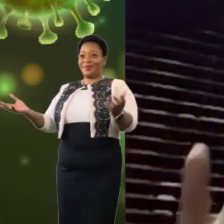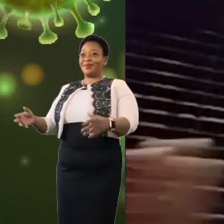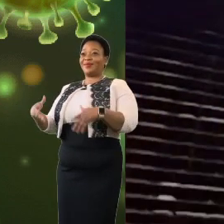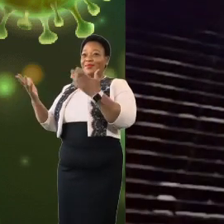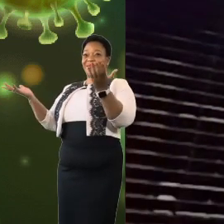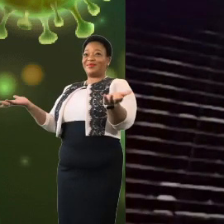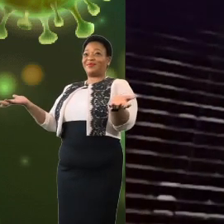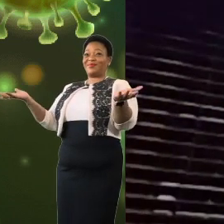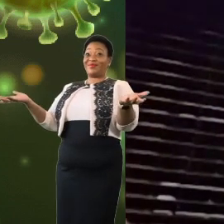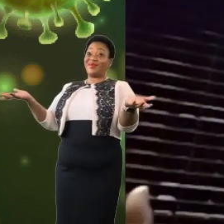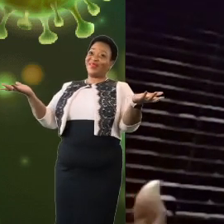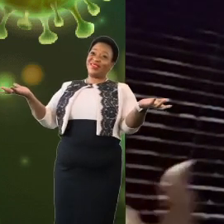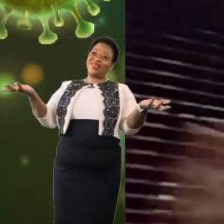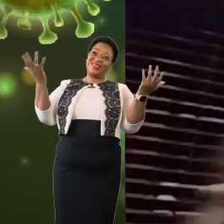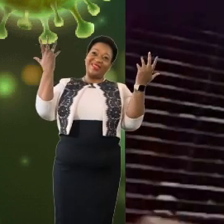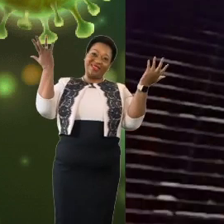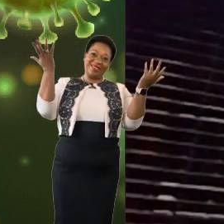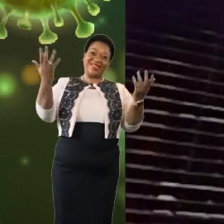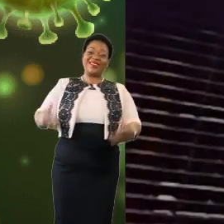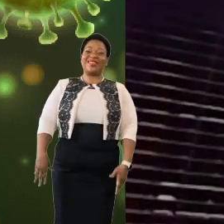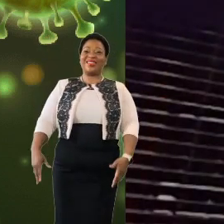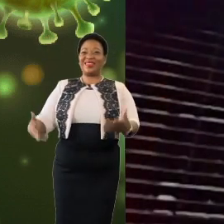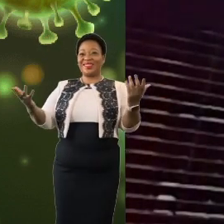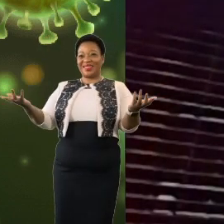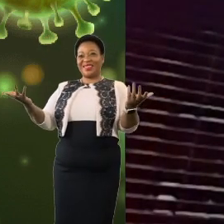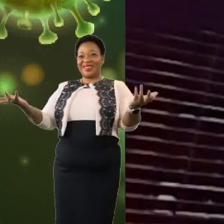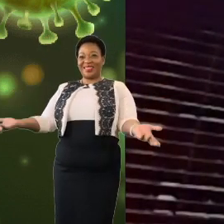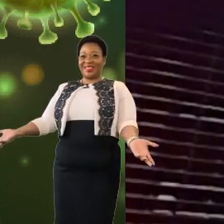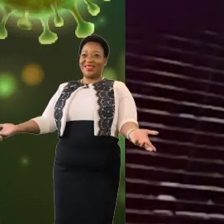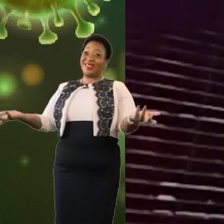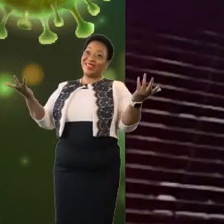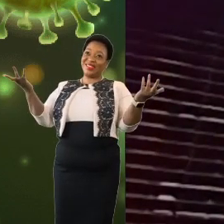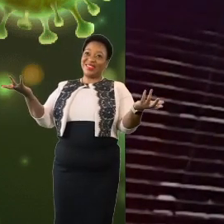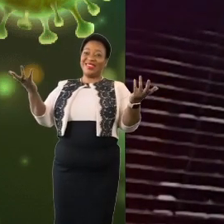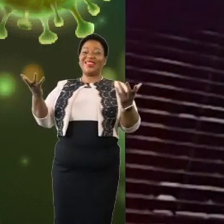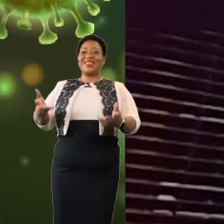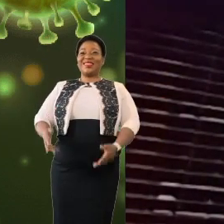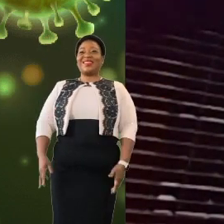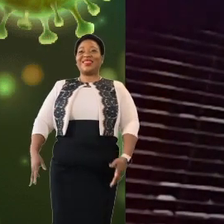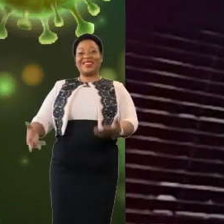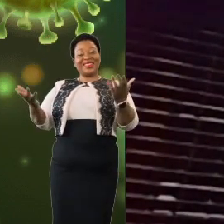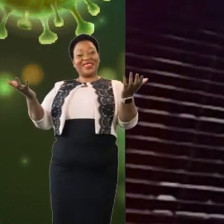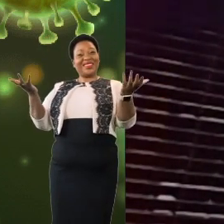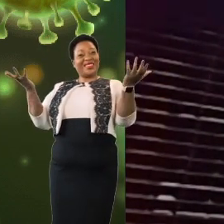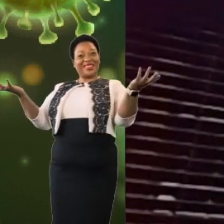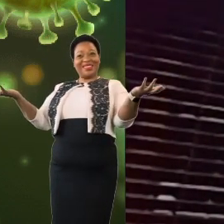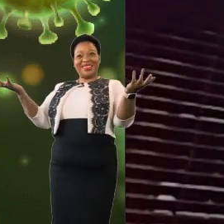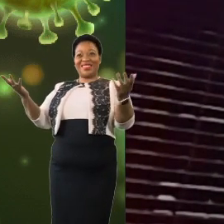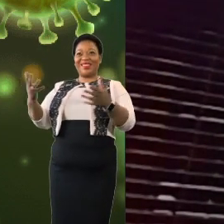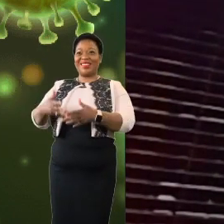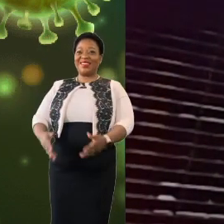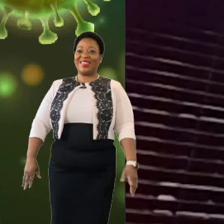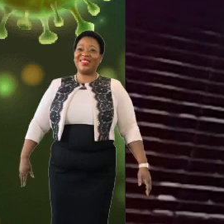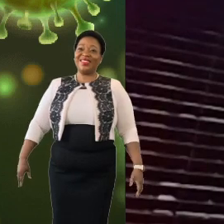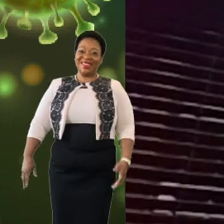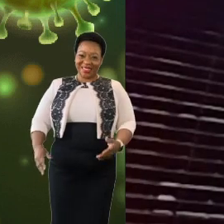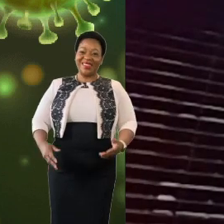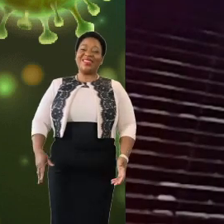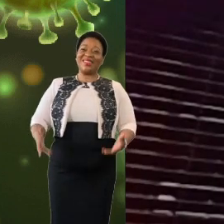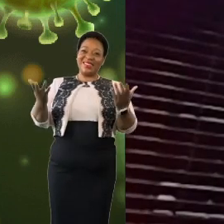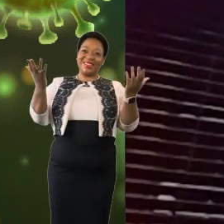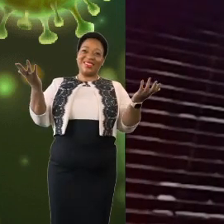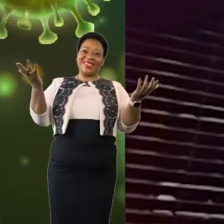that, and people are back and forward. That's the red tape that our communities have got to be subjected to on the daily